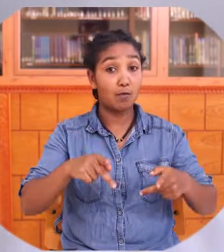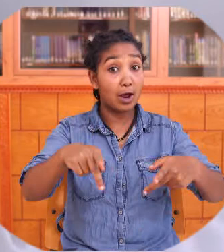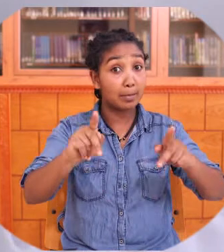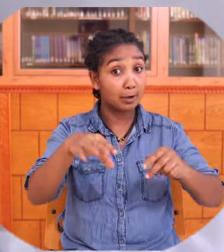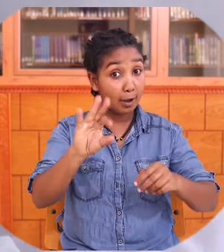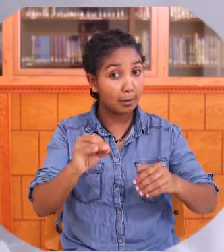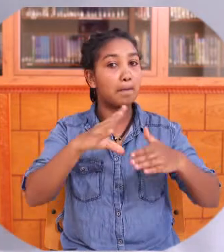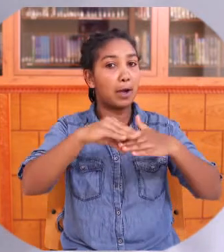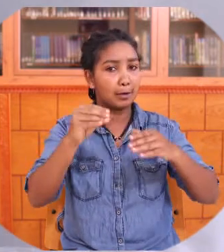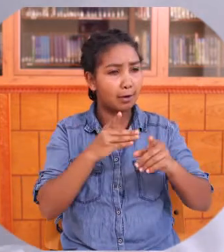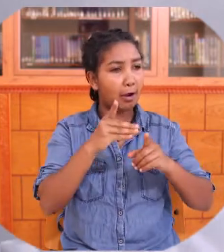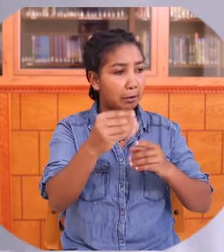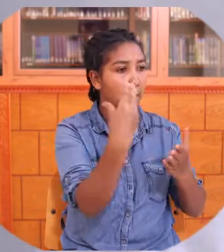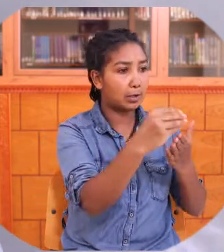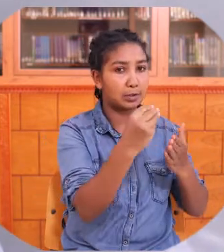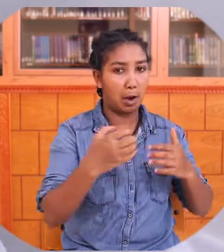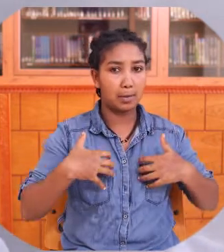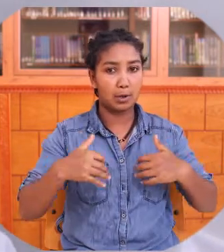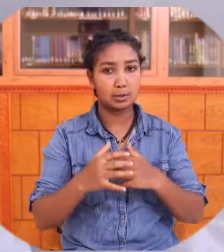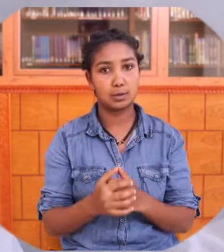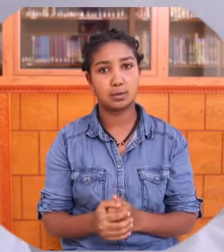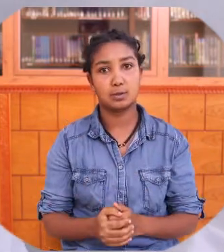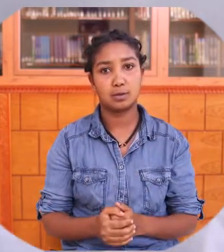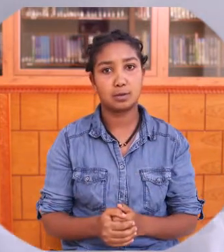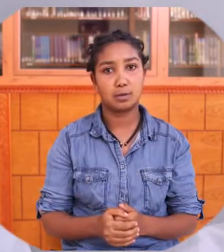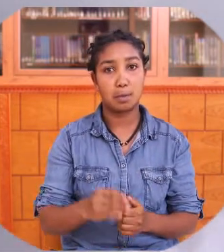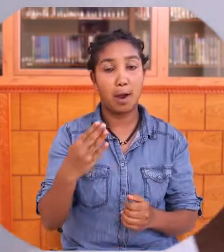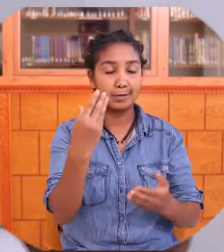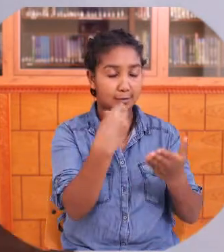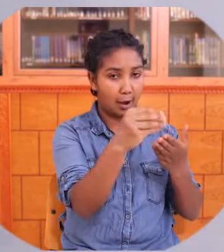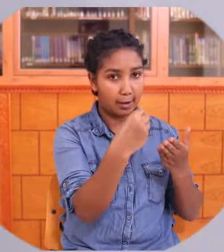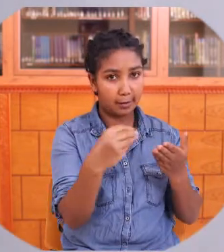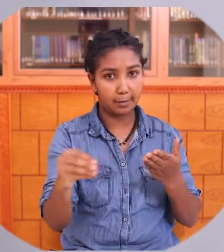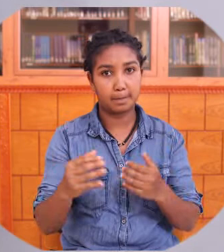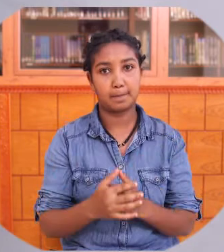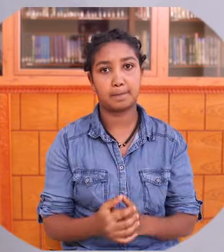money, direct cash from animals by selling